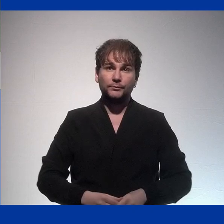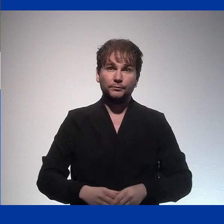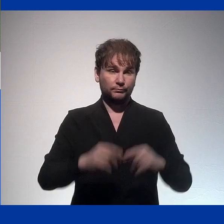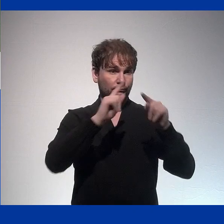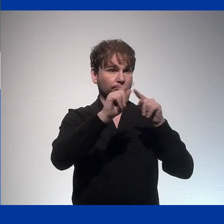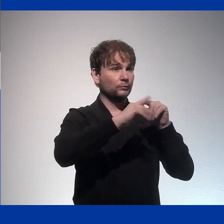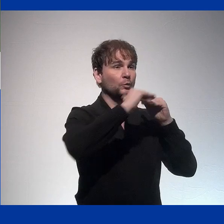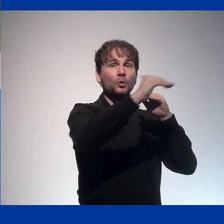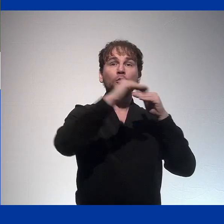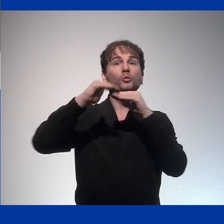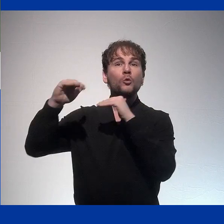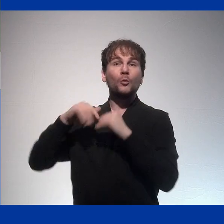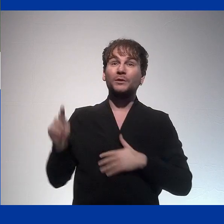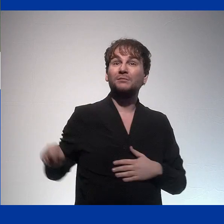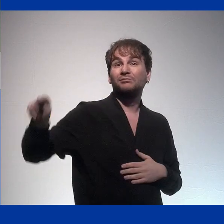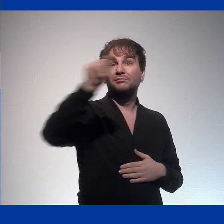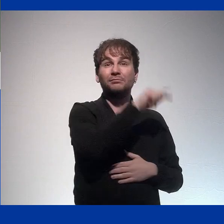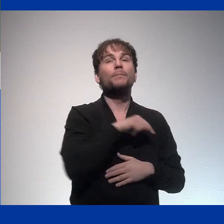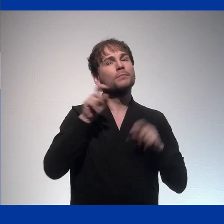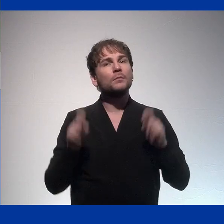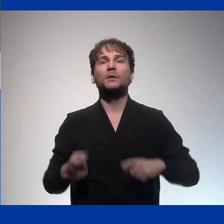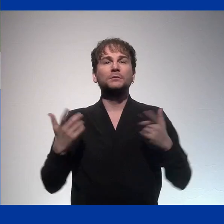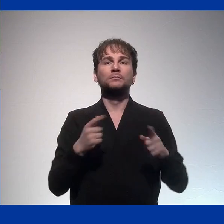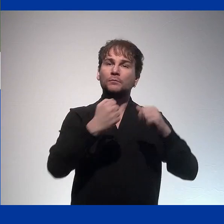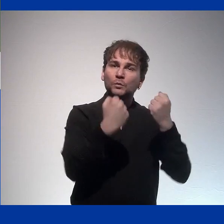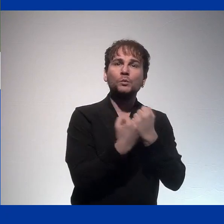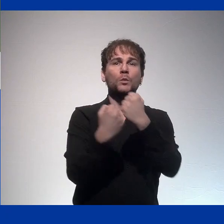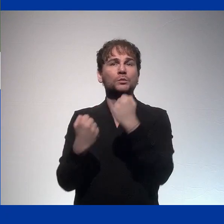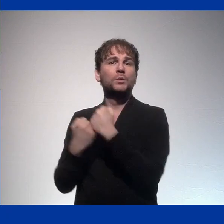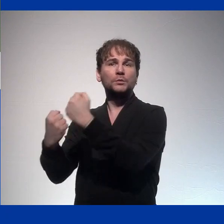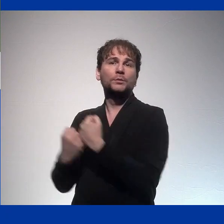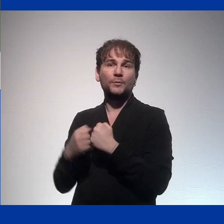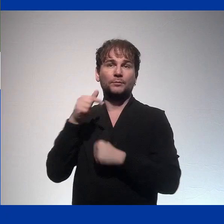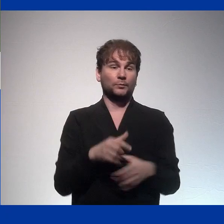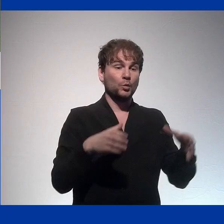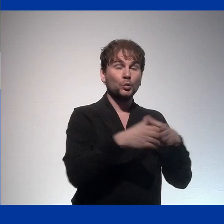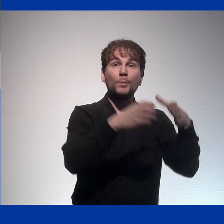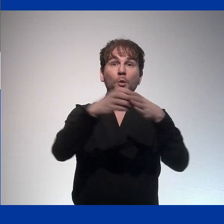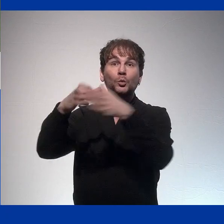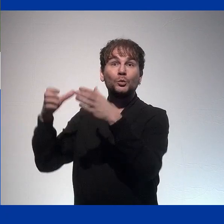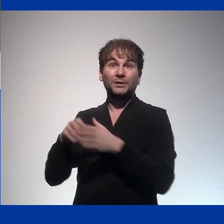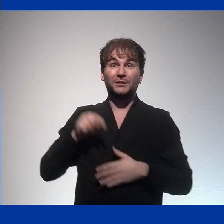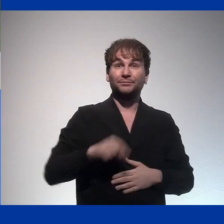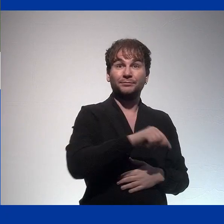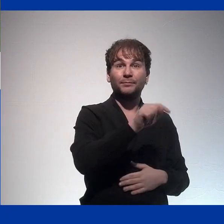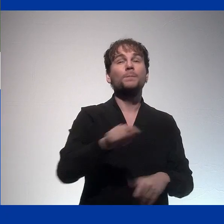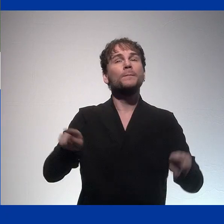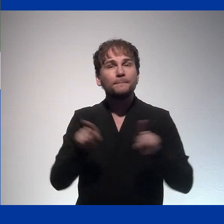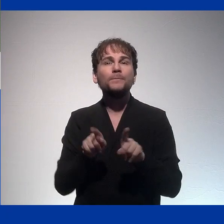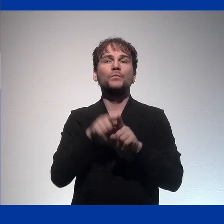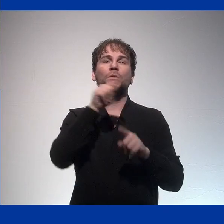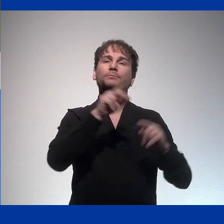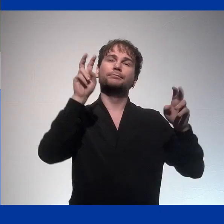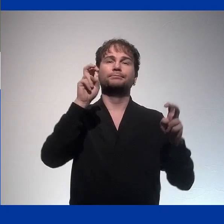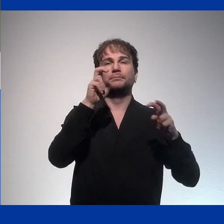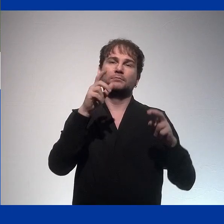Municipalities and associations of municipalities in each country should be more involved next year and also